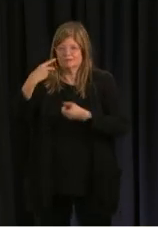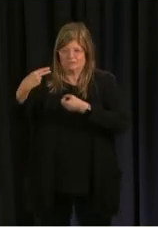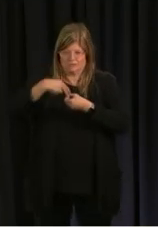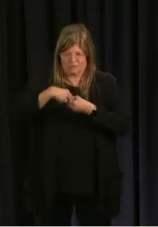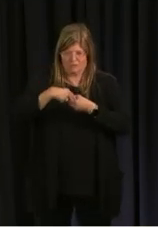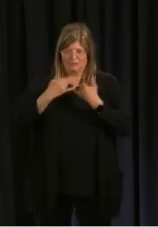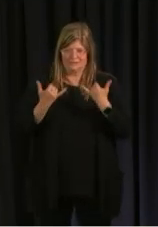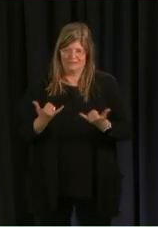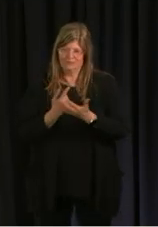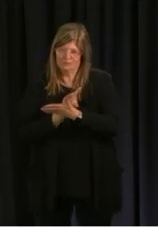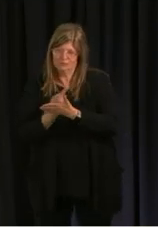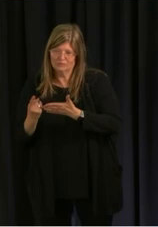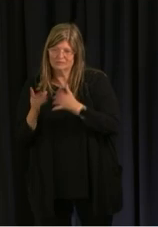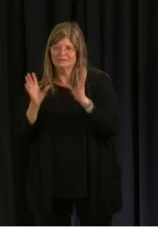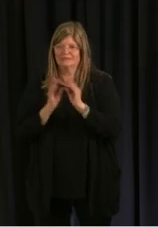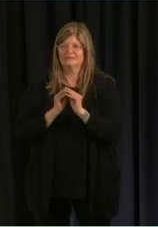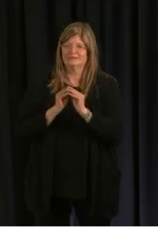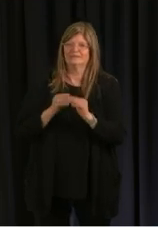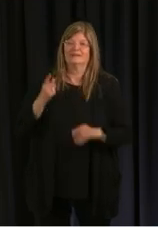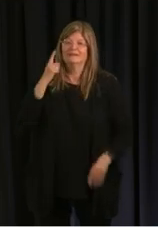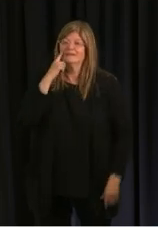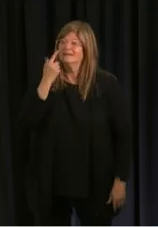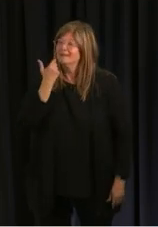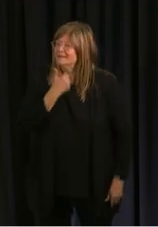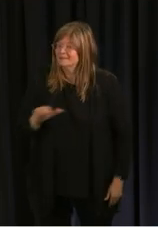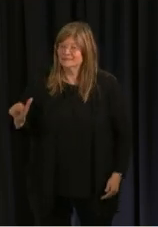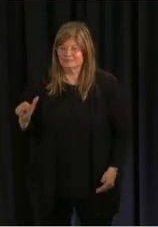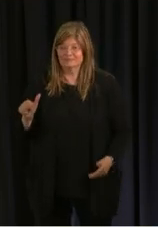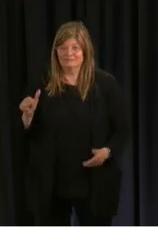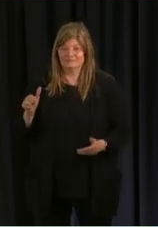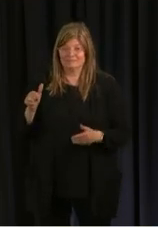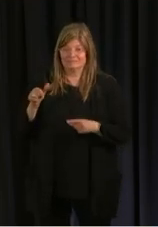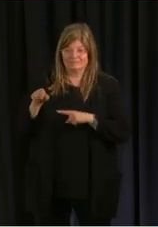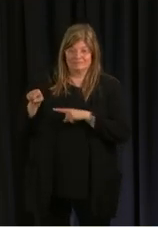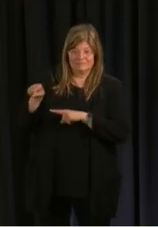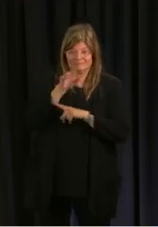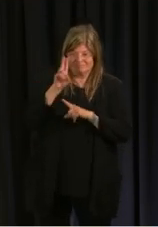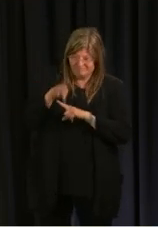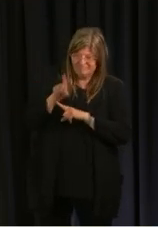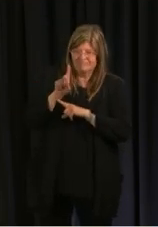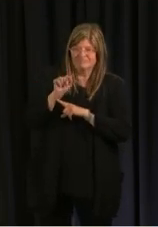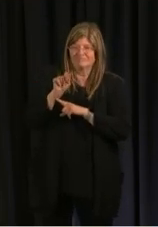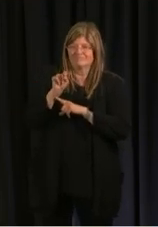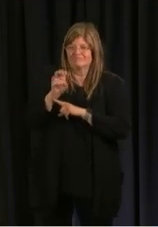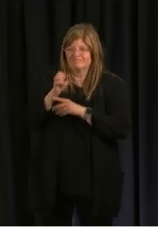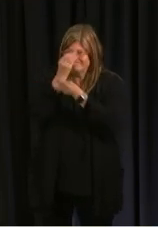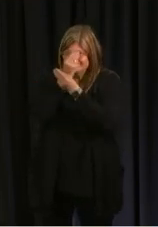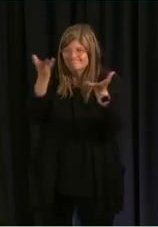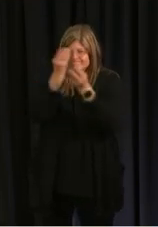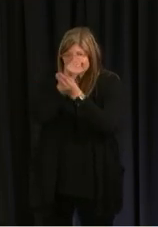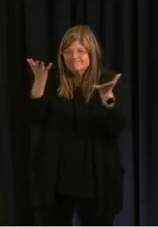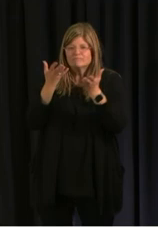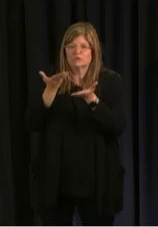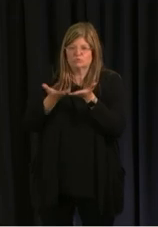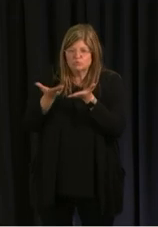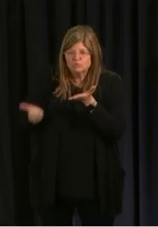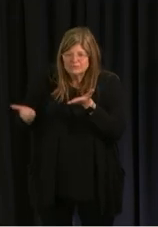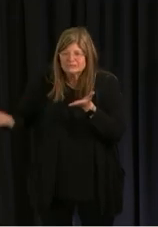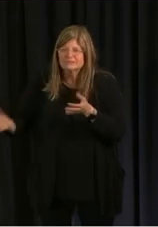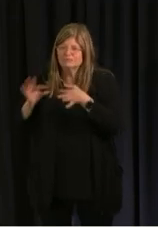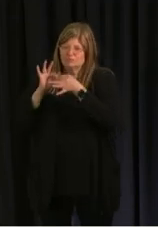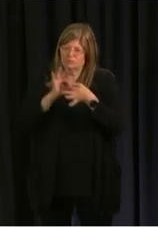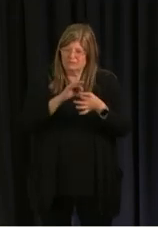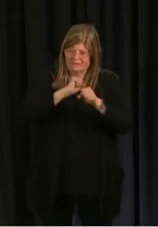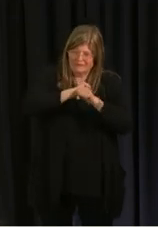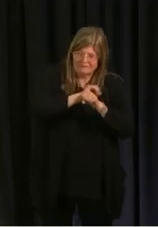call. Again, for the most up-to-date information and resources related to the district's COVID-19 response, you can